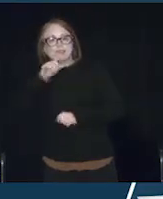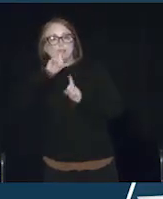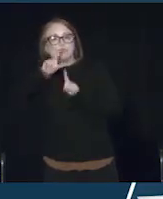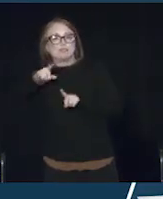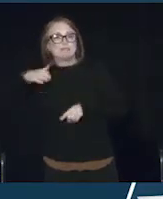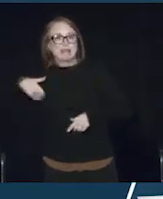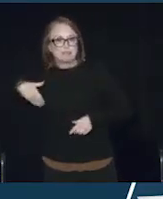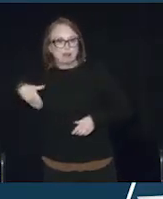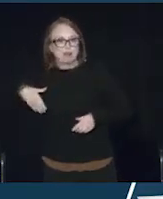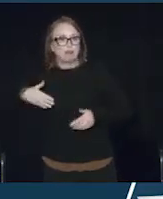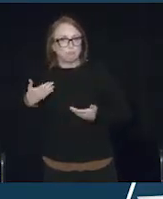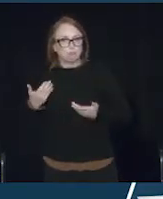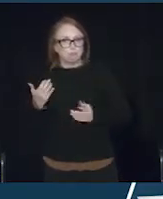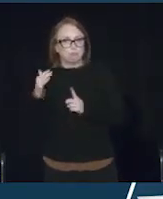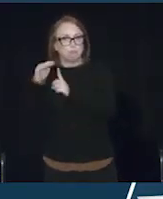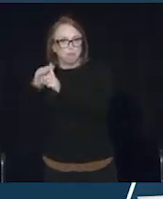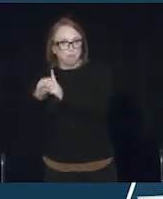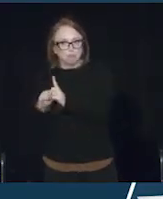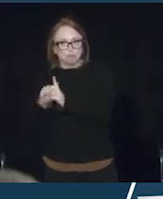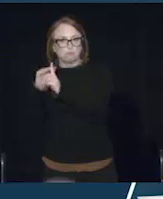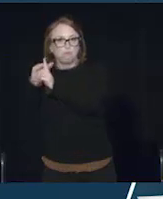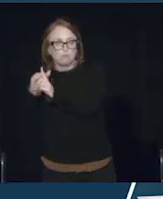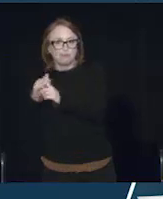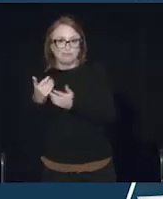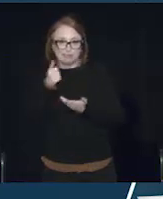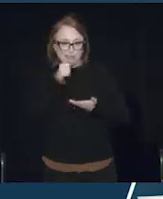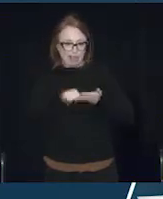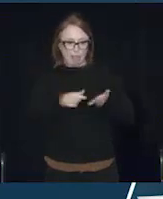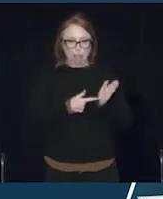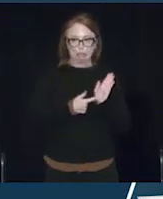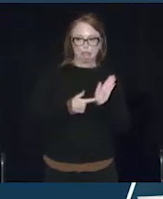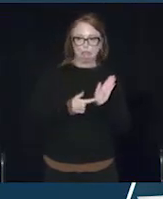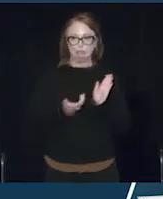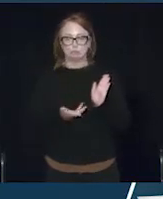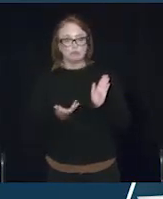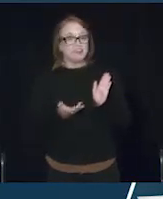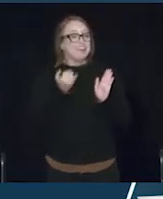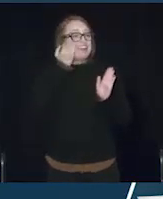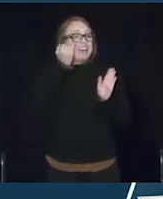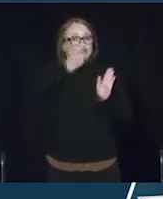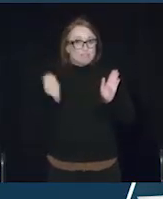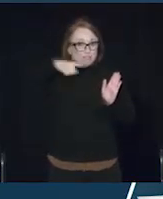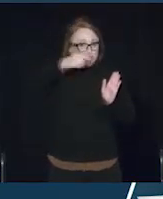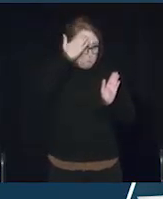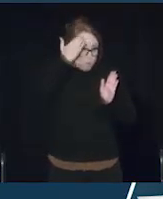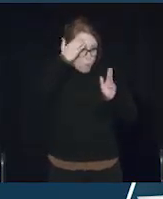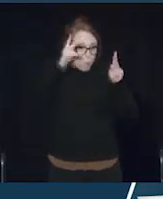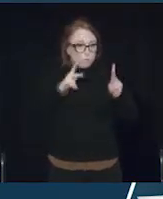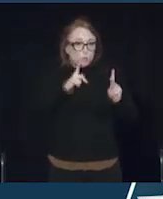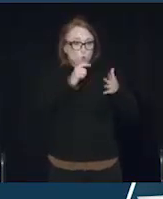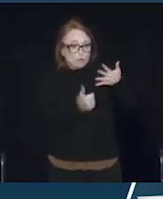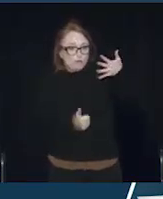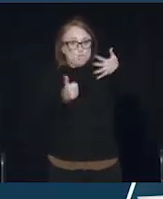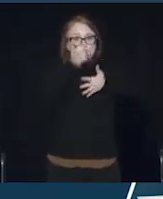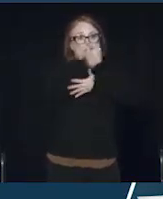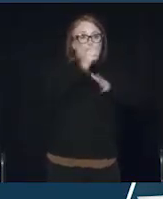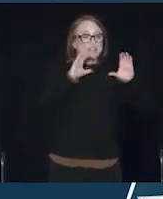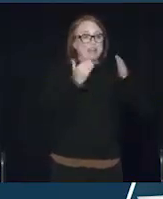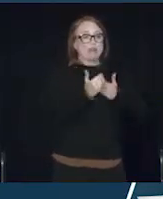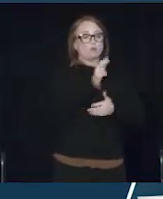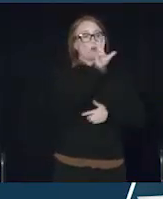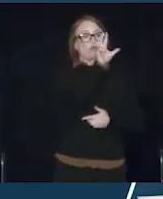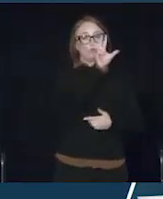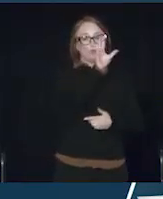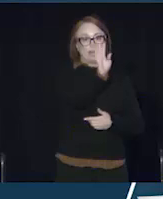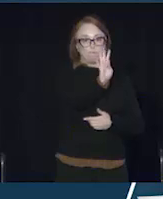them, you know, we have been offering these letters. So if you know of anybody who is in priority category 3, 4, or 5,